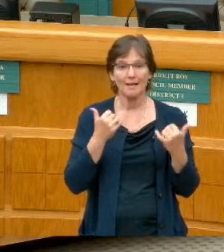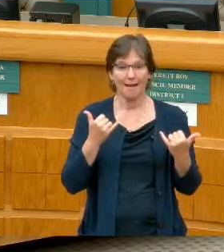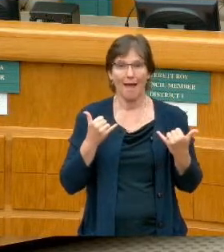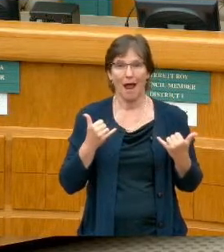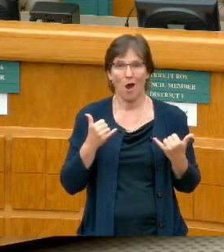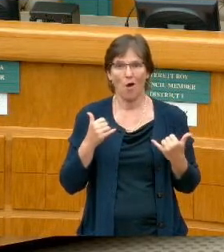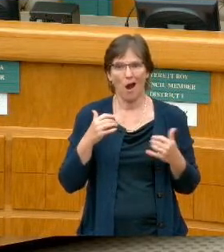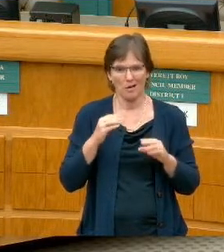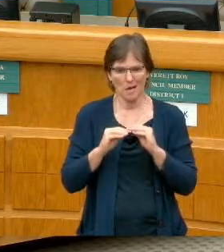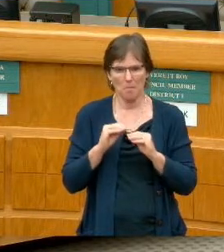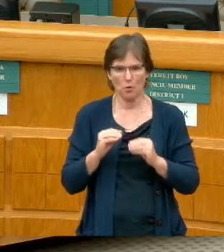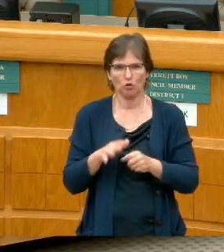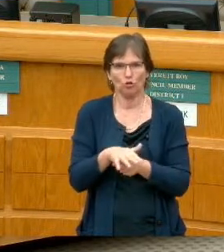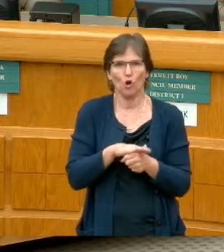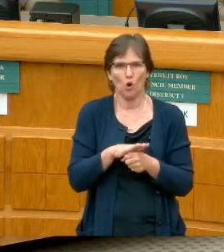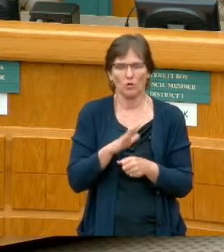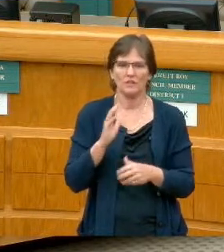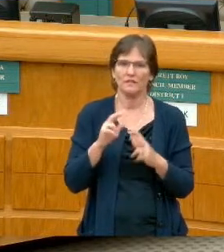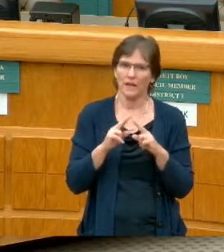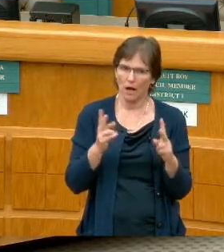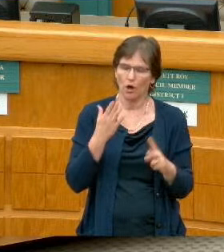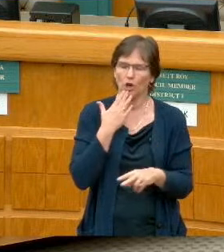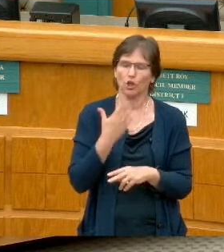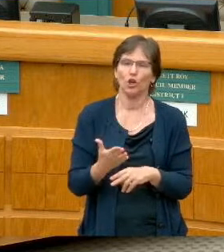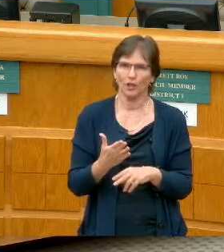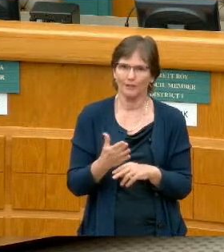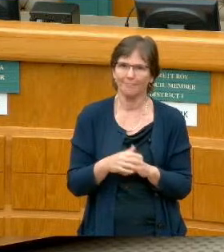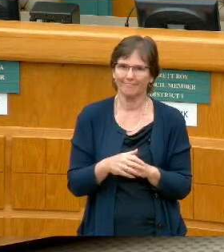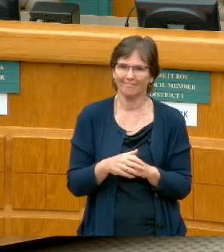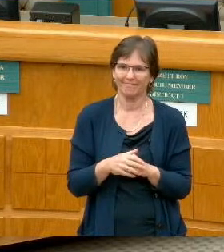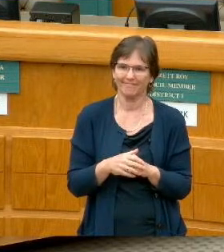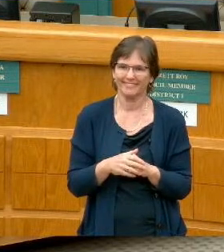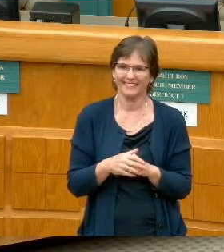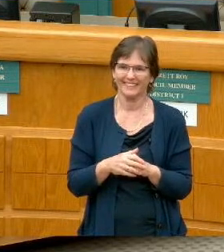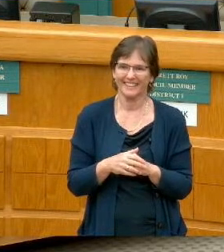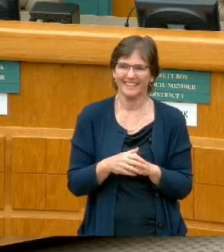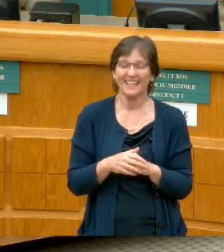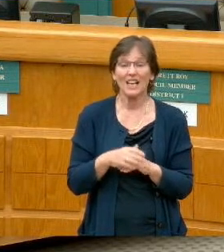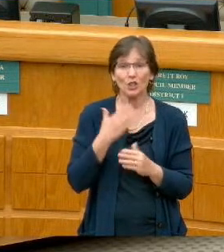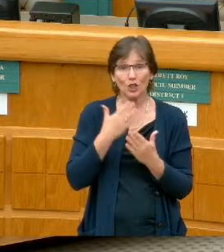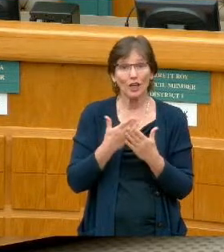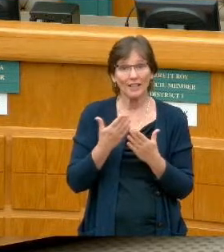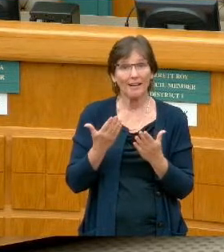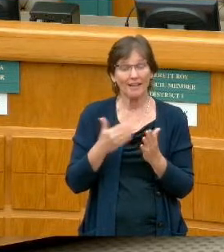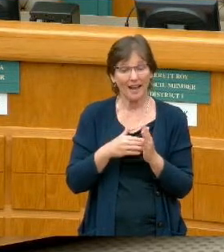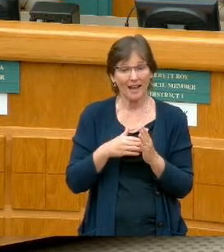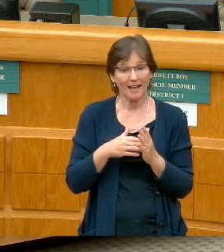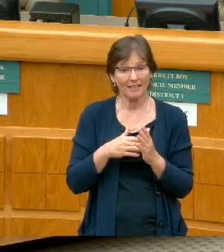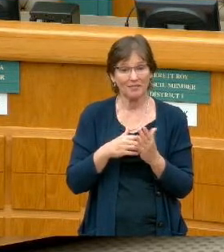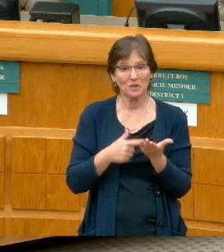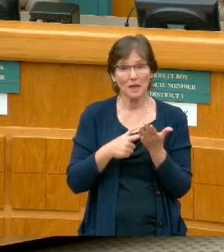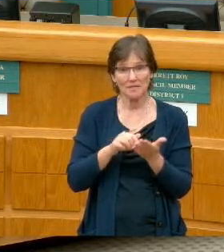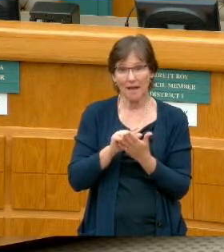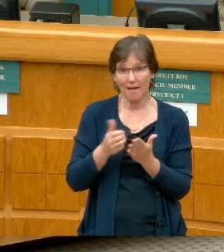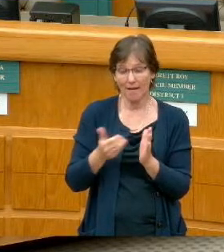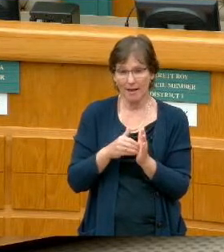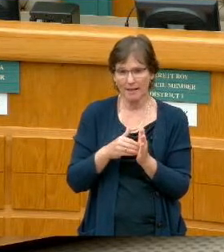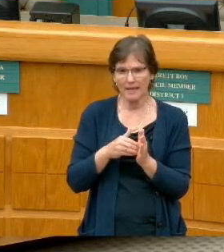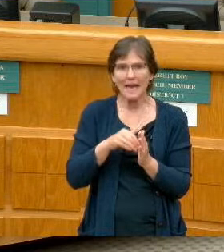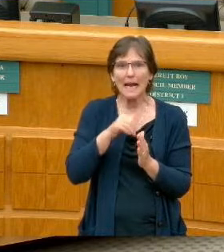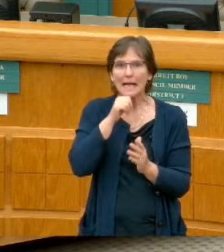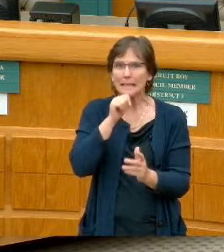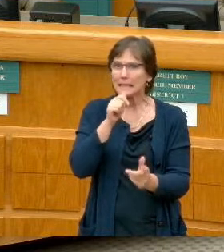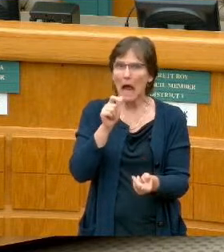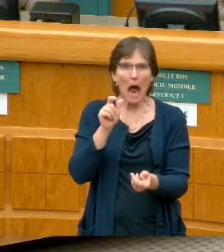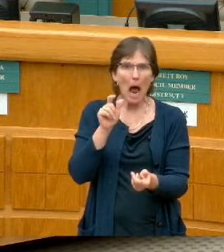I had already written this and I said it earlier, but it's good again. Let's talk about it again. We haven't gone perfectly yet from worst to